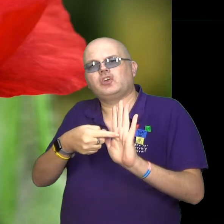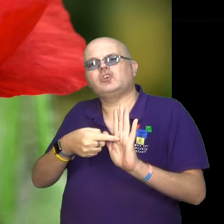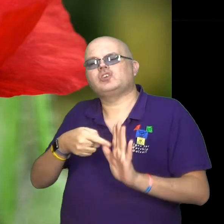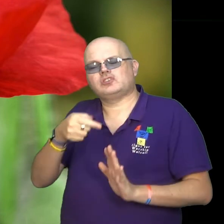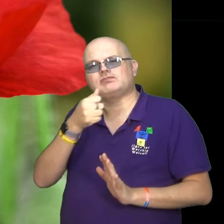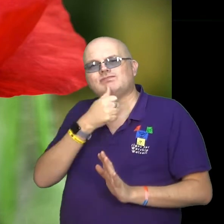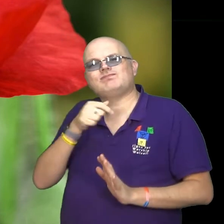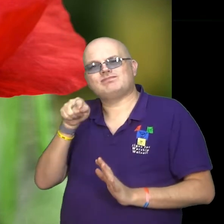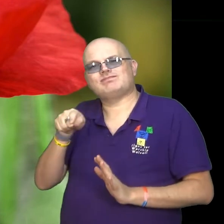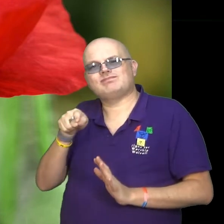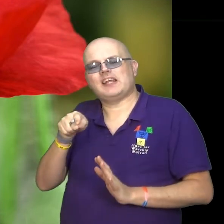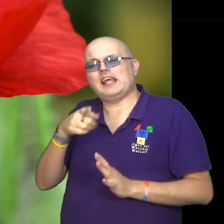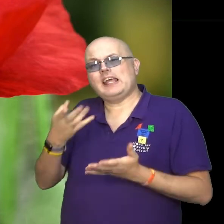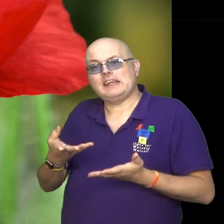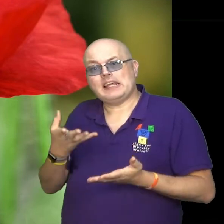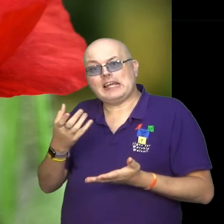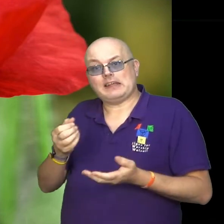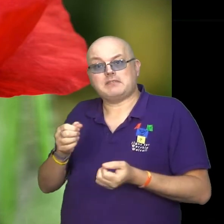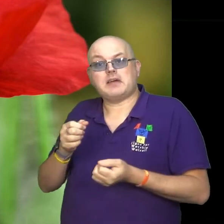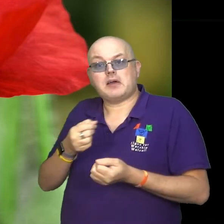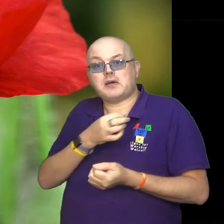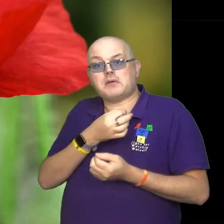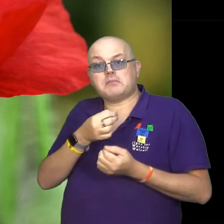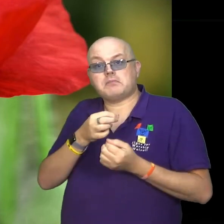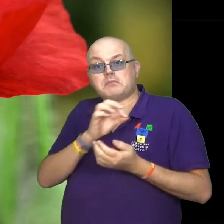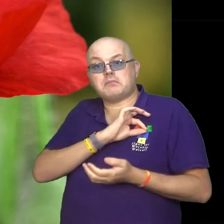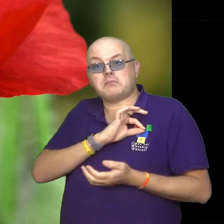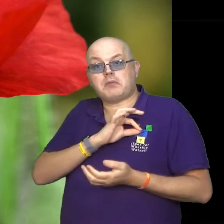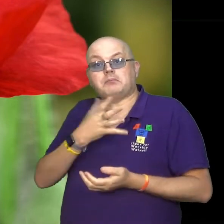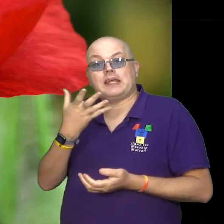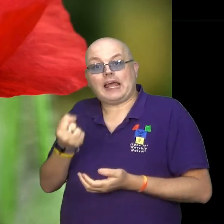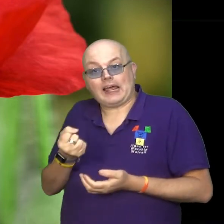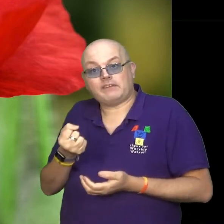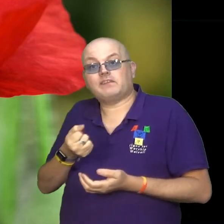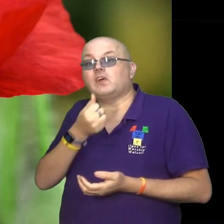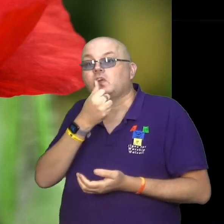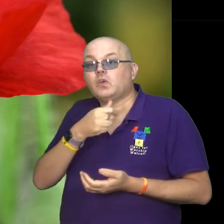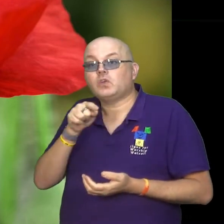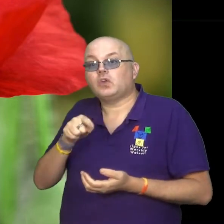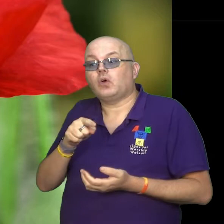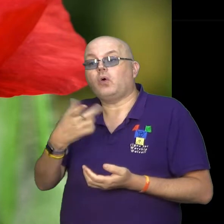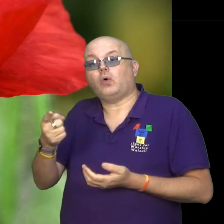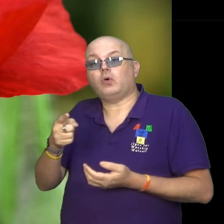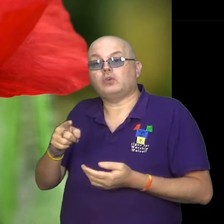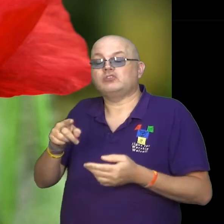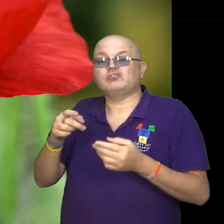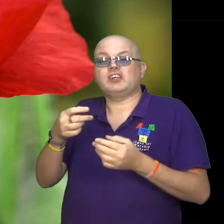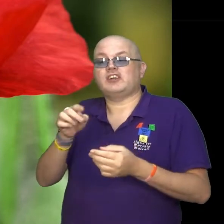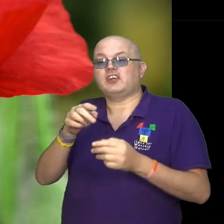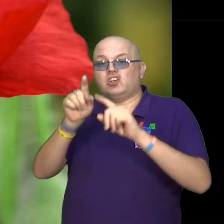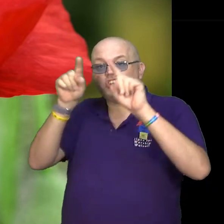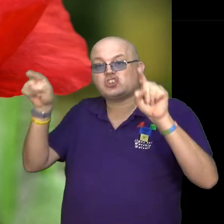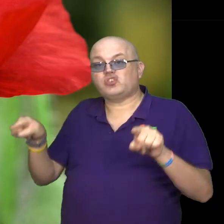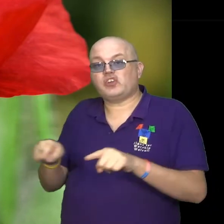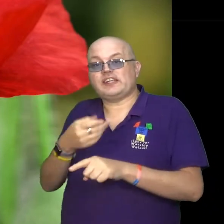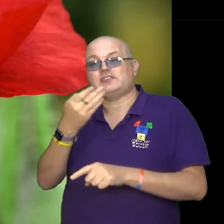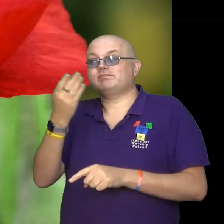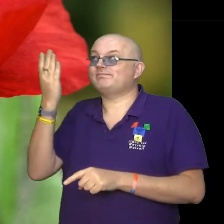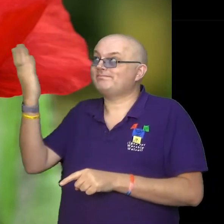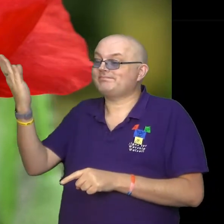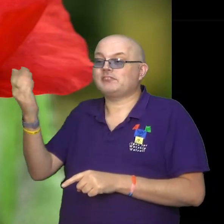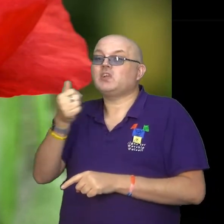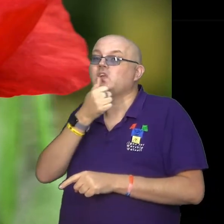have a poppy for Remembrance Day and can have it with you now, use that, or look at the image of the poppy on your